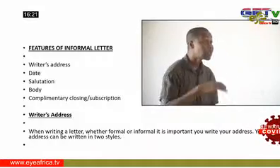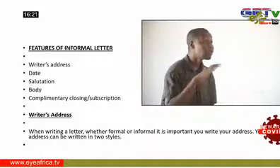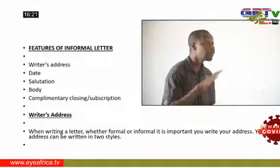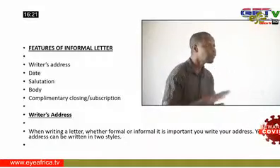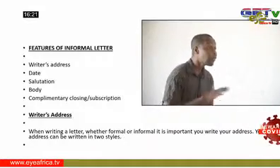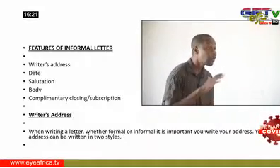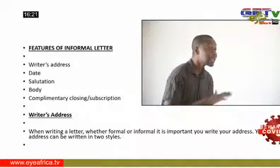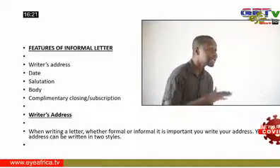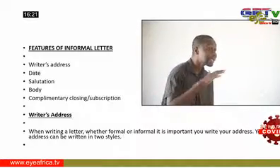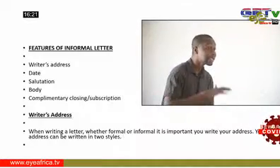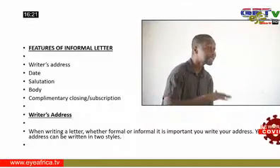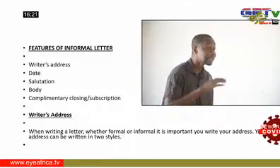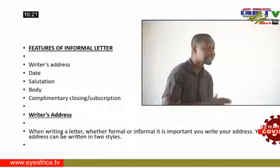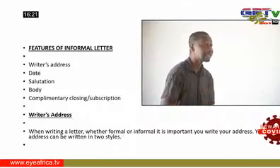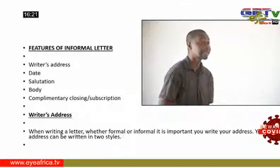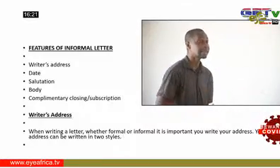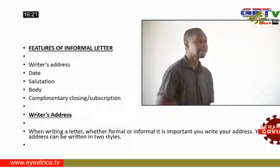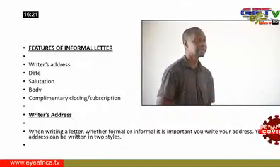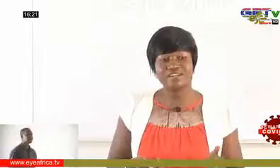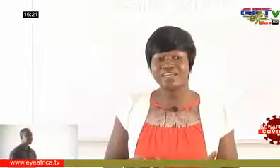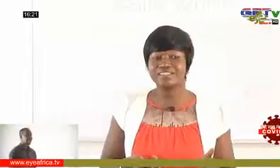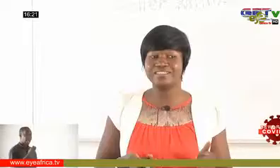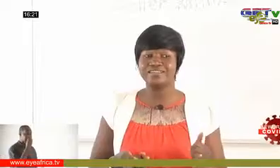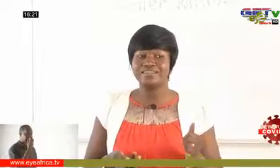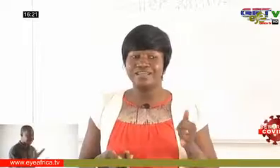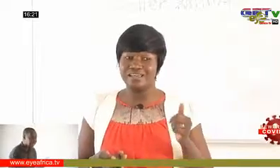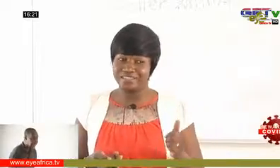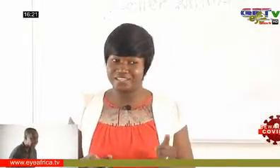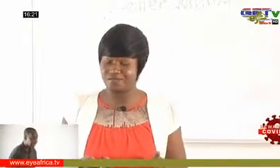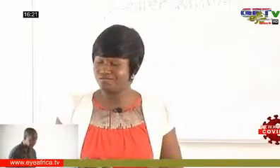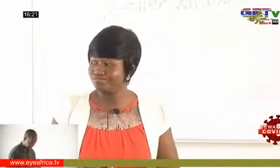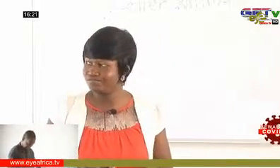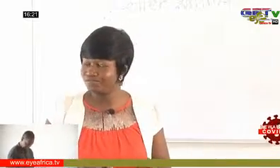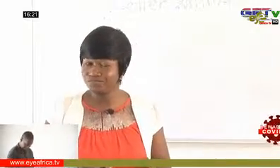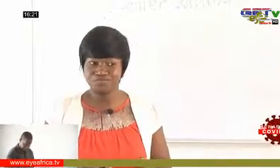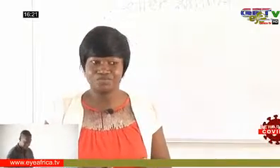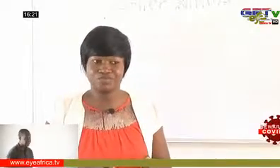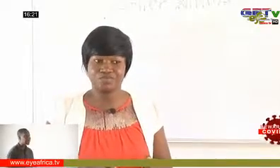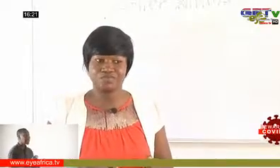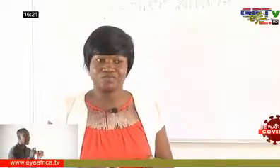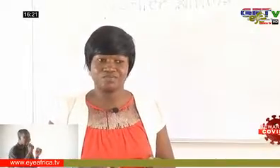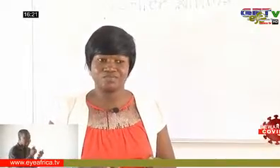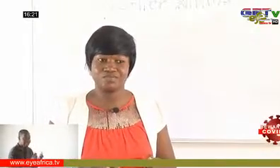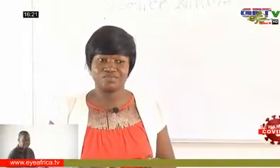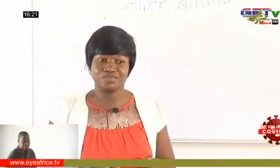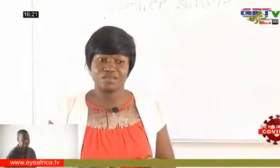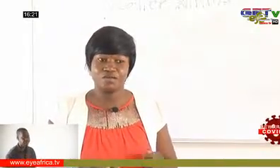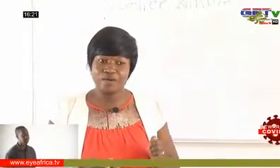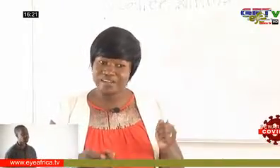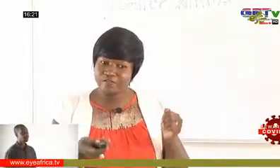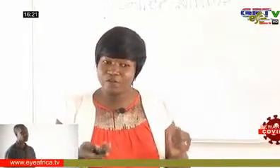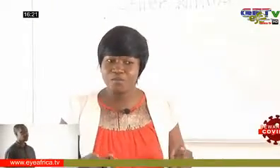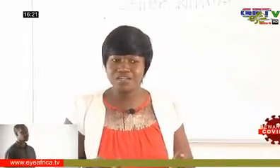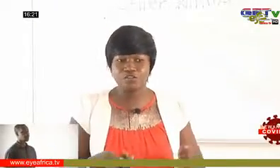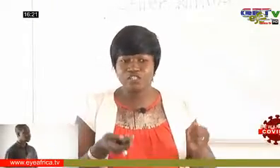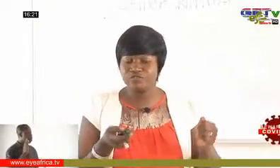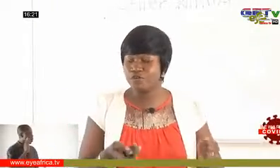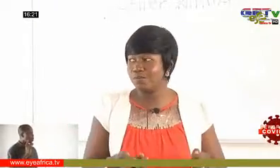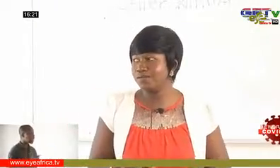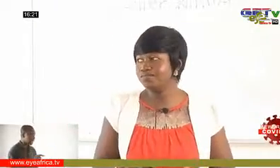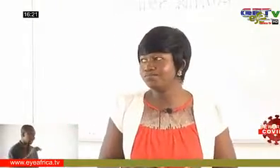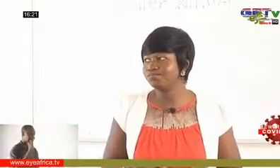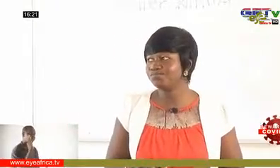It says when writing a letter, whether formal